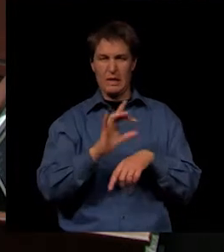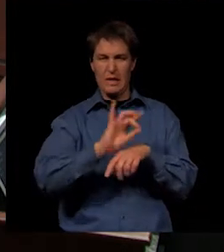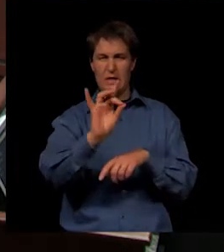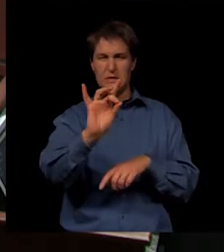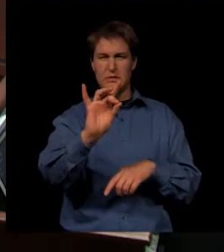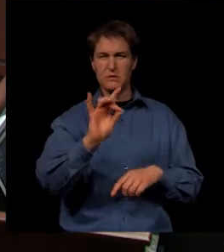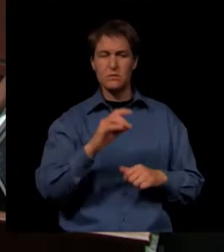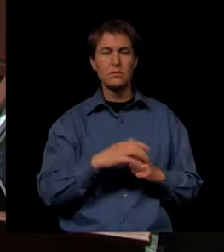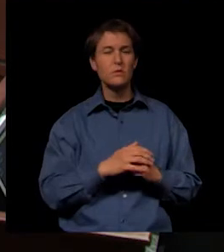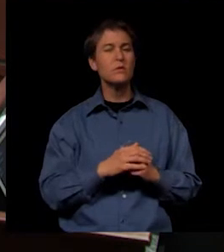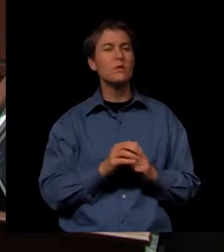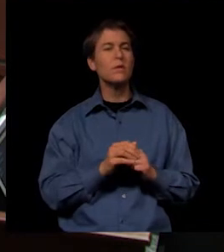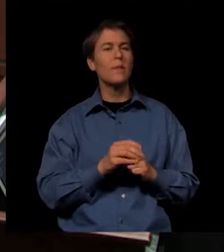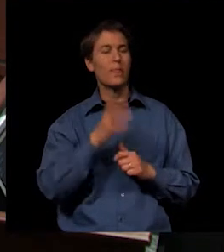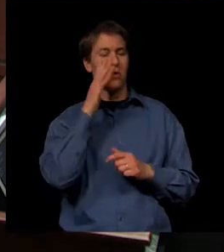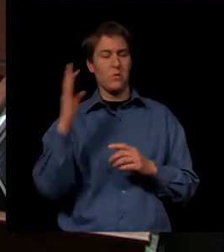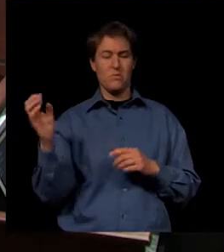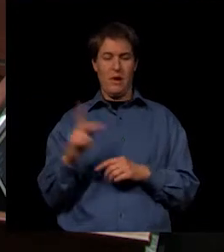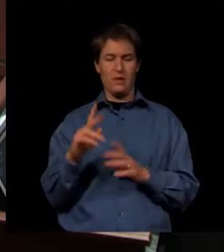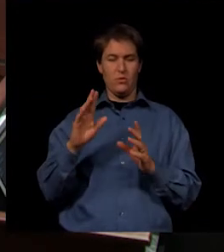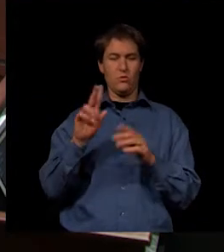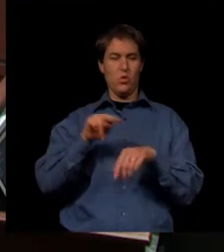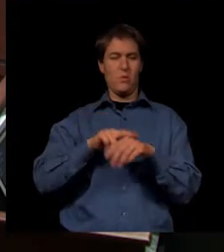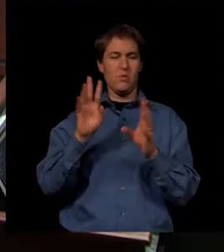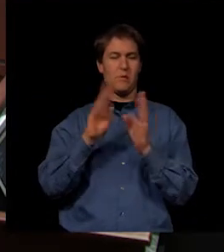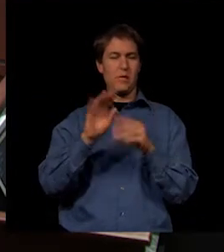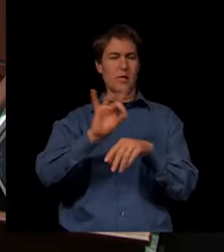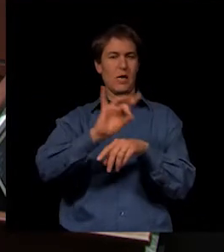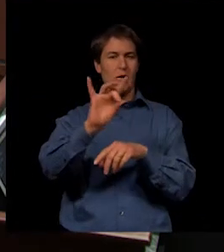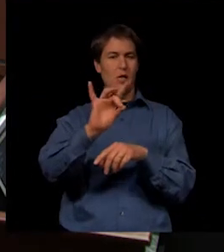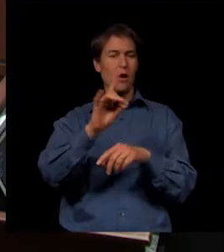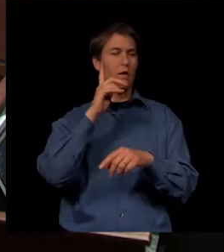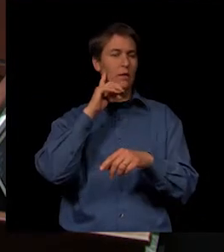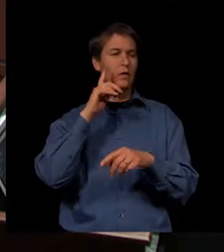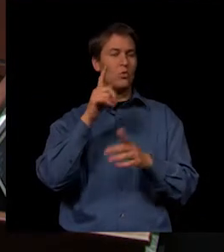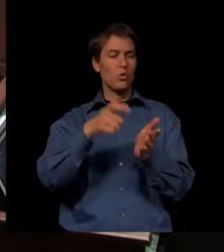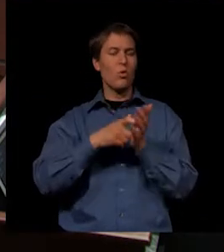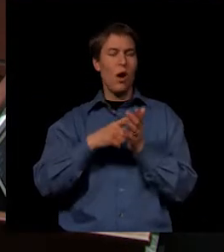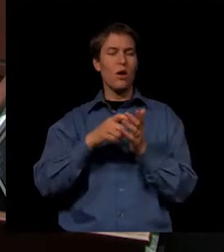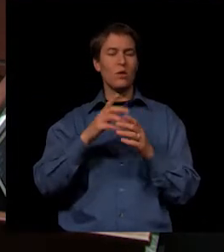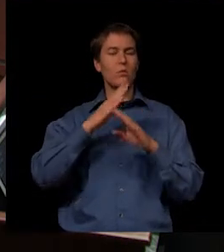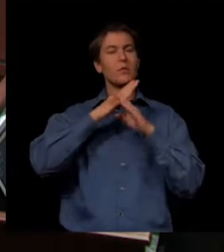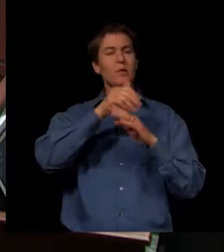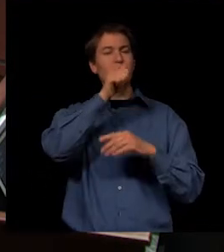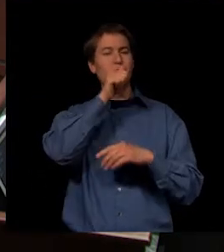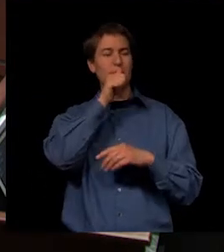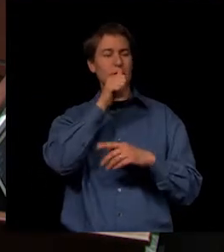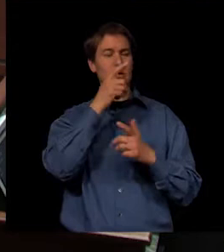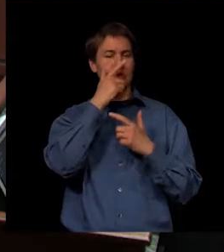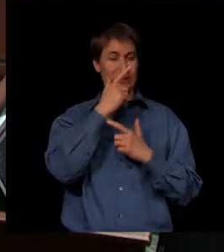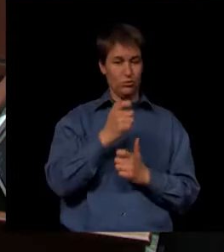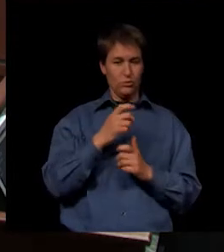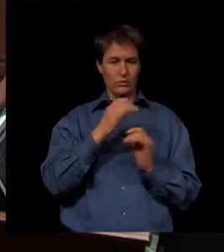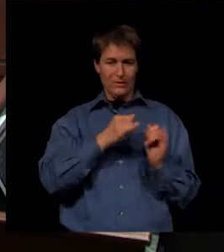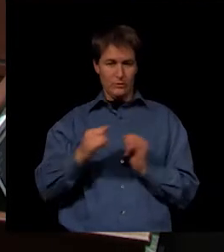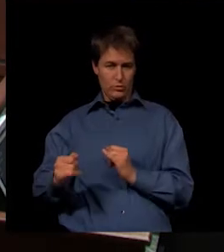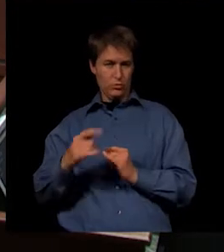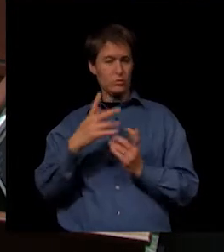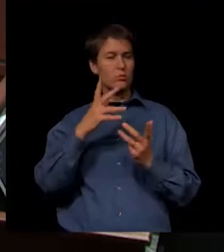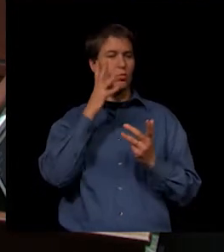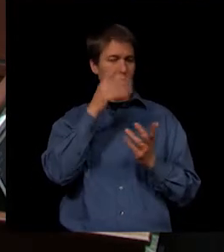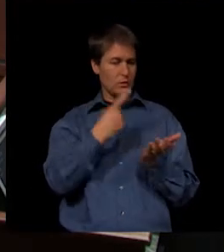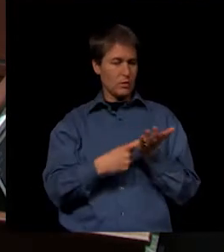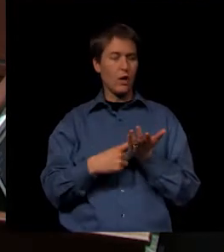'clock. Under the regular meeting at 8 o'clock in this room, the executive session is required in order to protect the privacy interests of the individuals to be